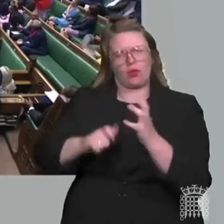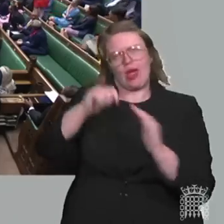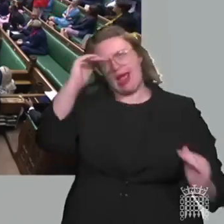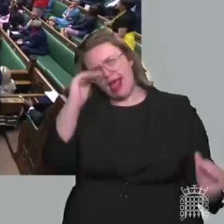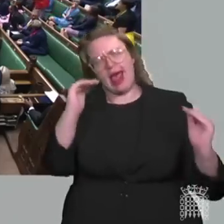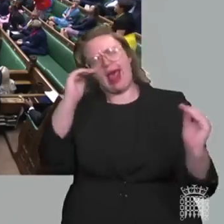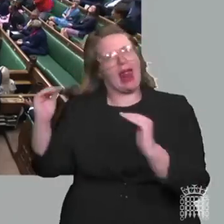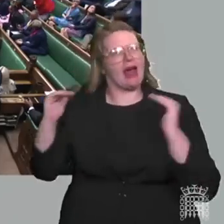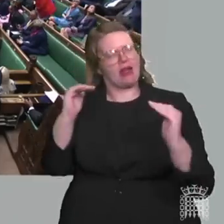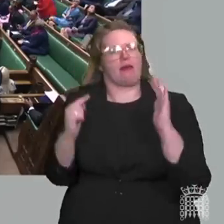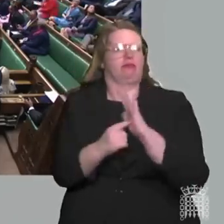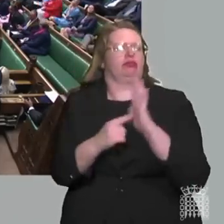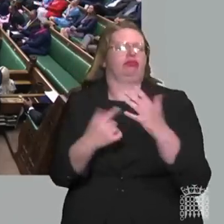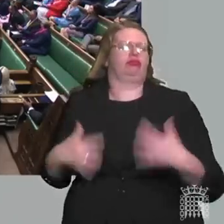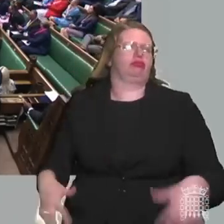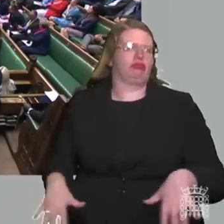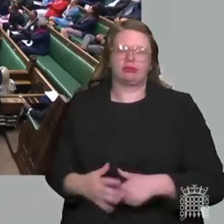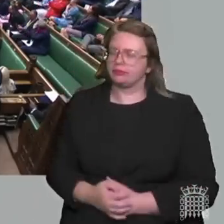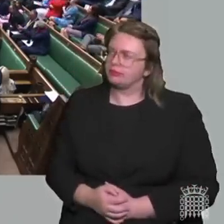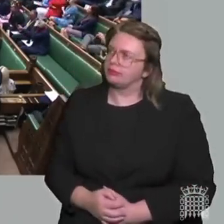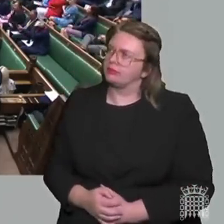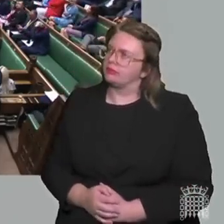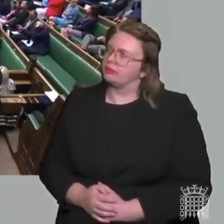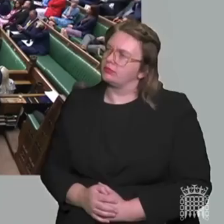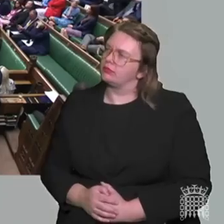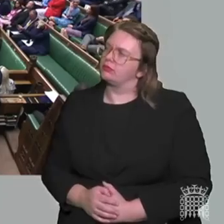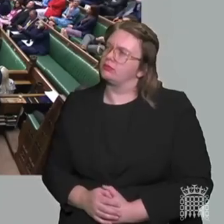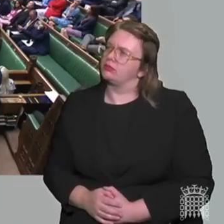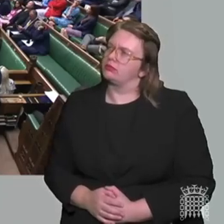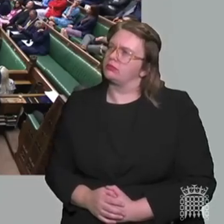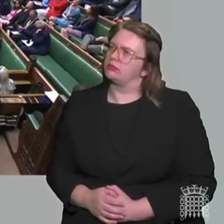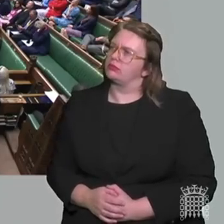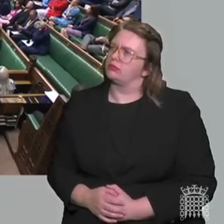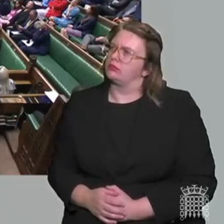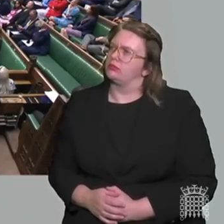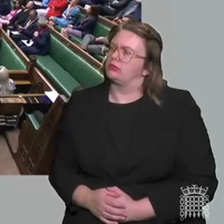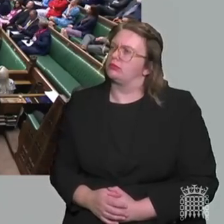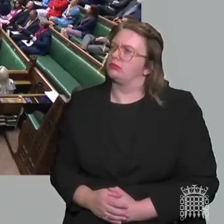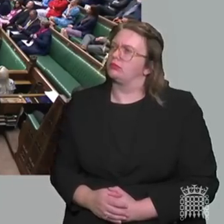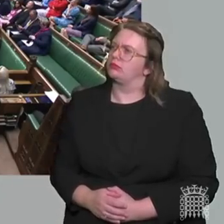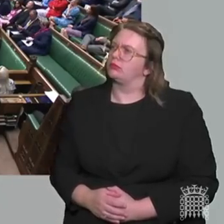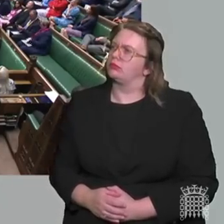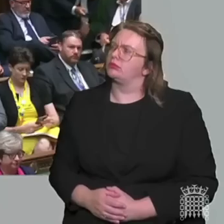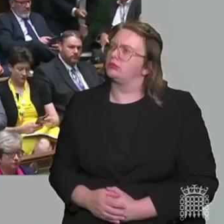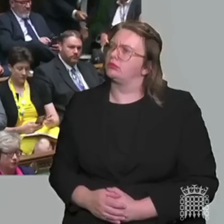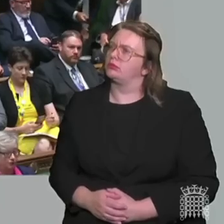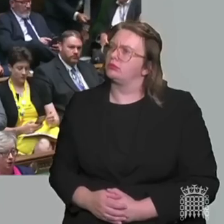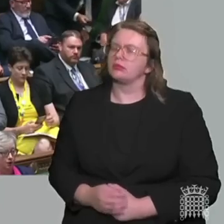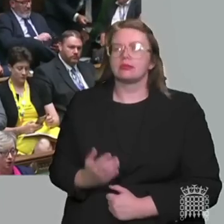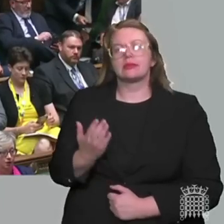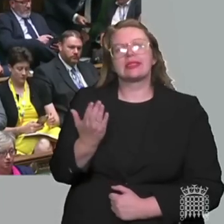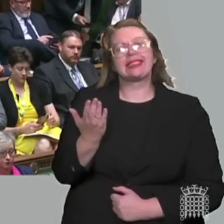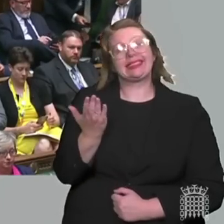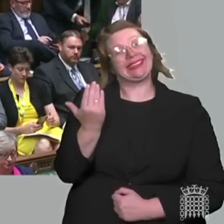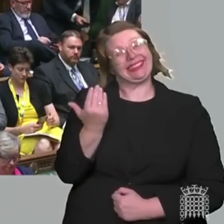Hanby. Mr. Speaker, the Leader of the Opposition recently ventured out of London visiting my constituency to deliver a